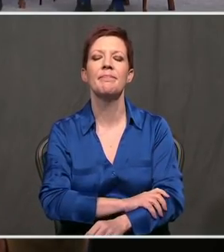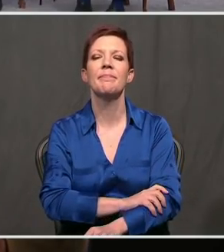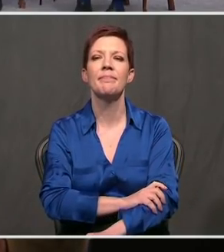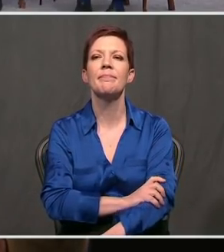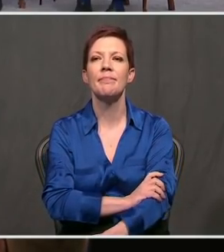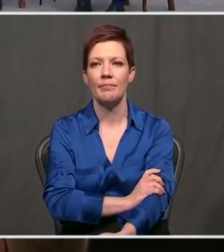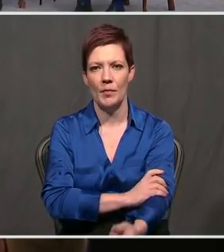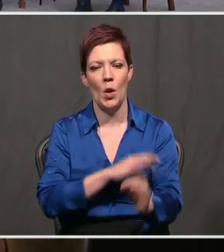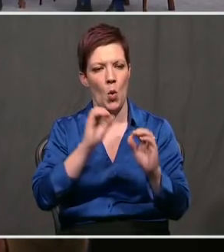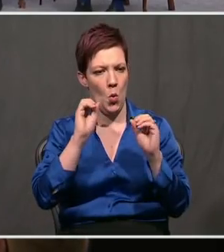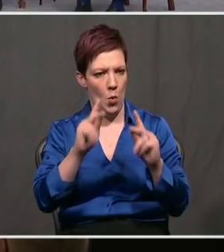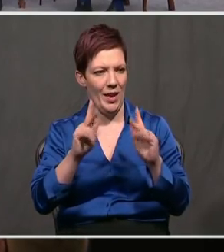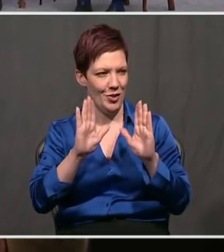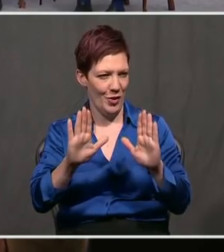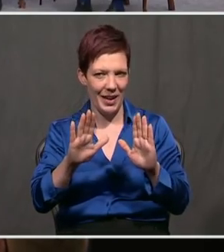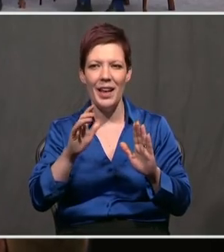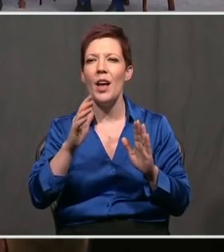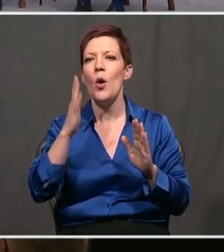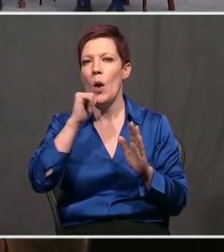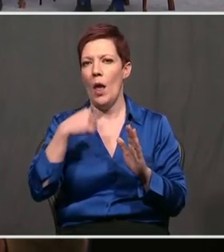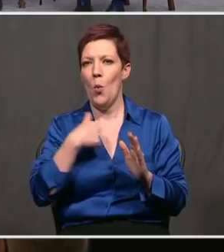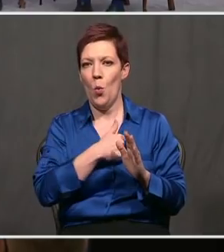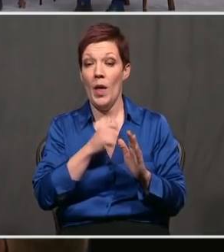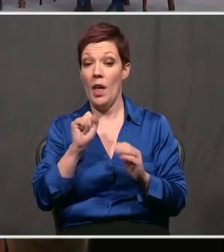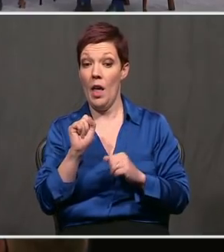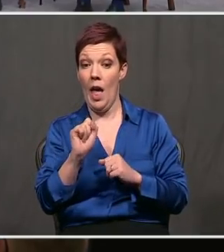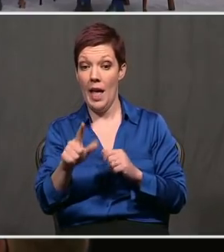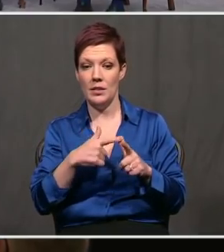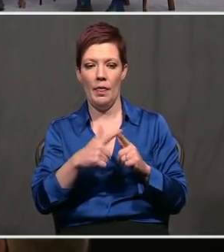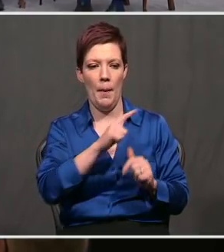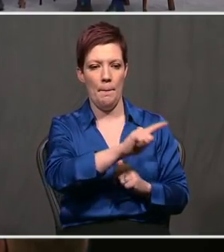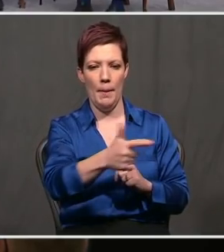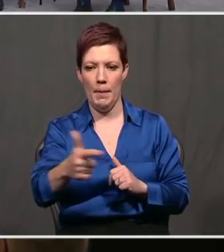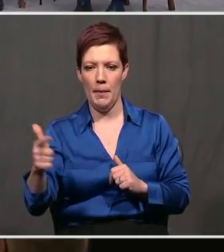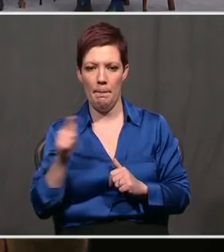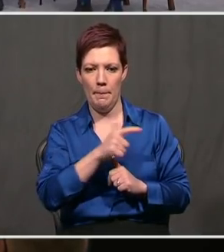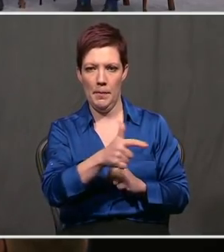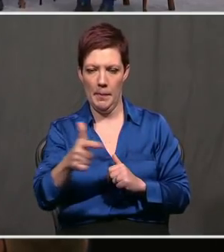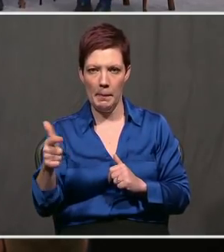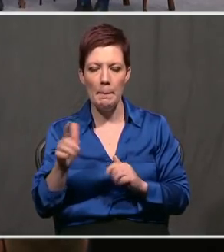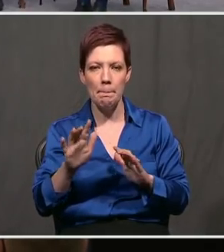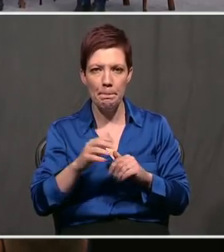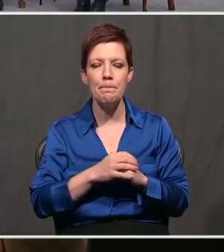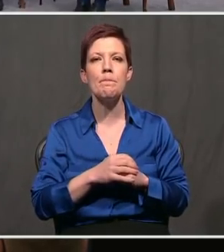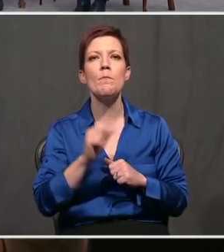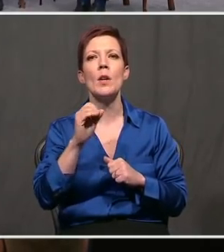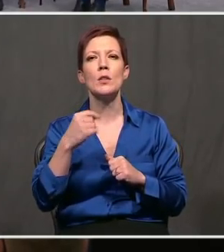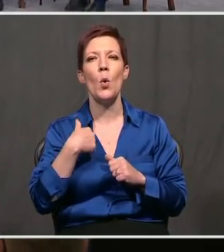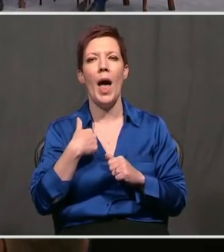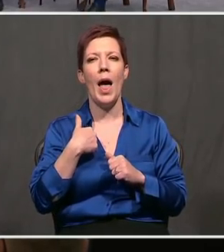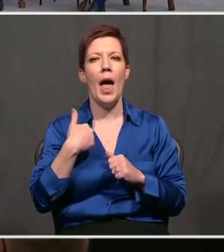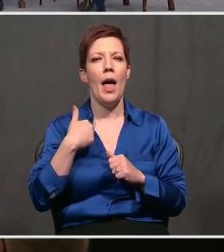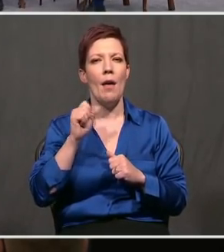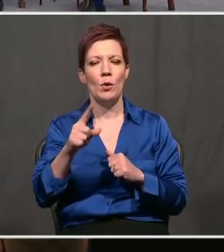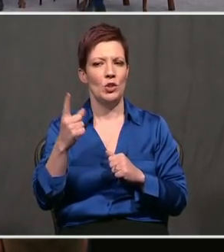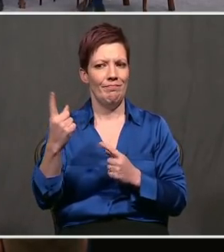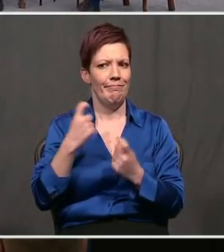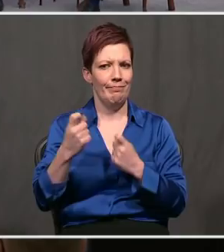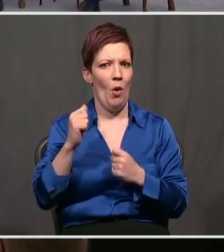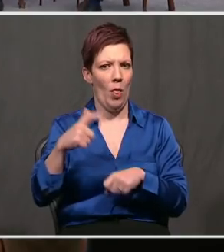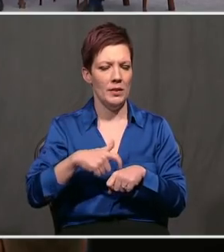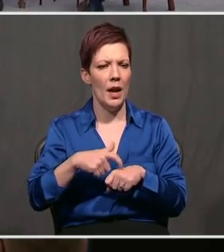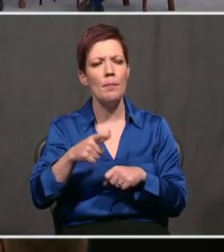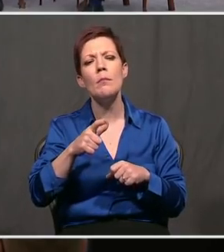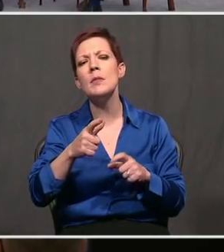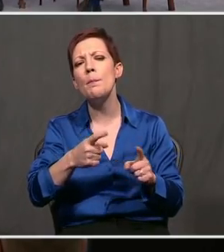rapid fire round here. I want to ask each of you, because it's a question I get on TV all the time, is on speed. Just how quickly